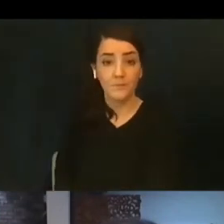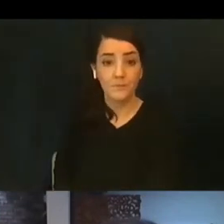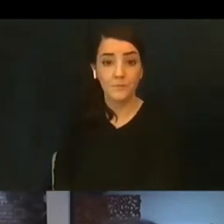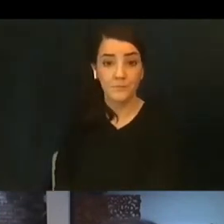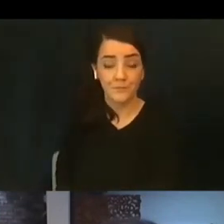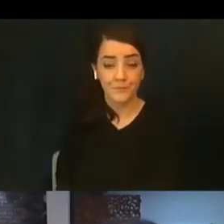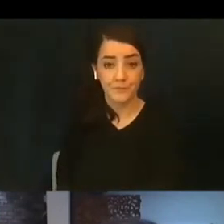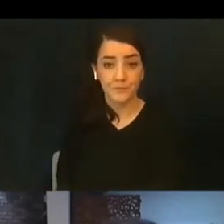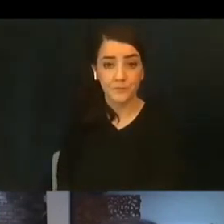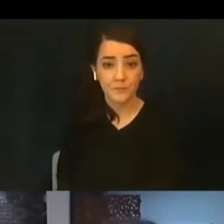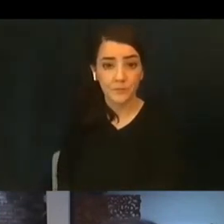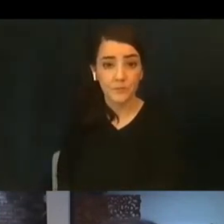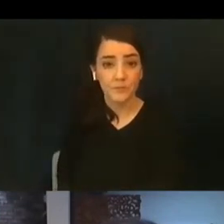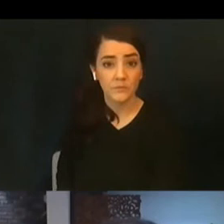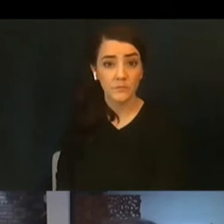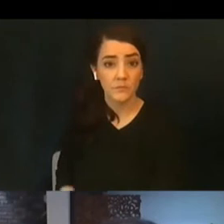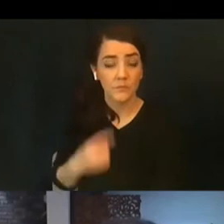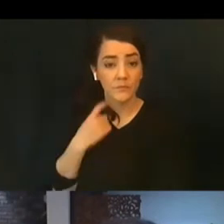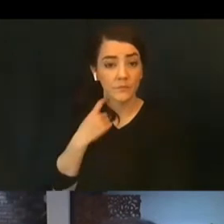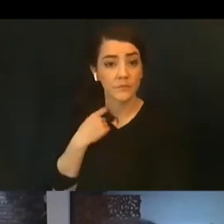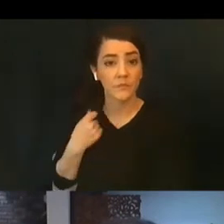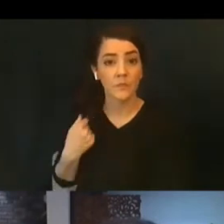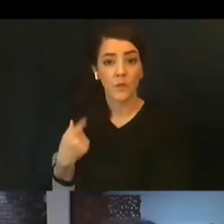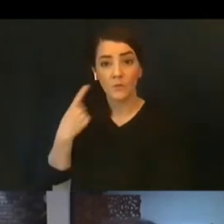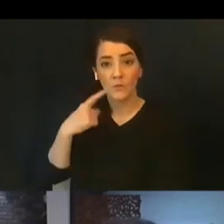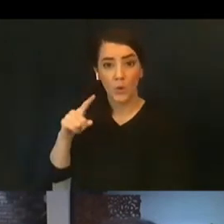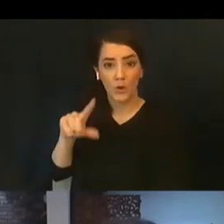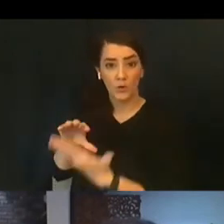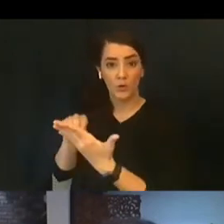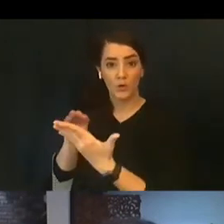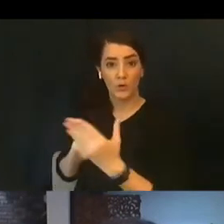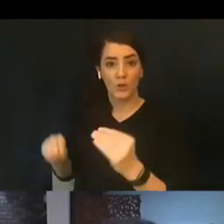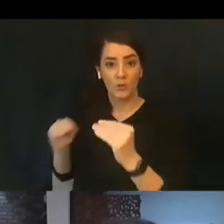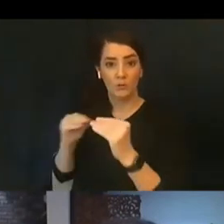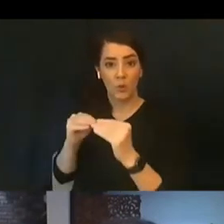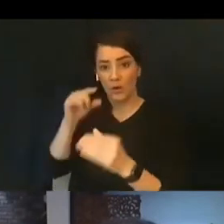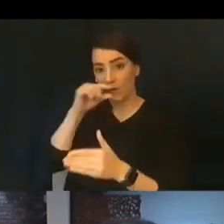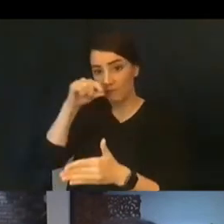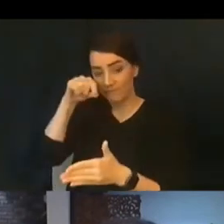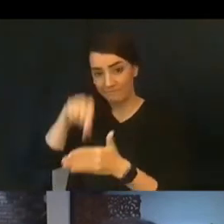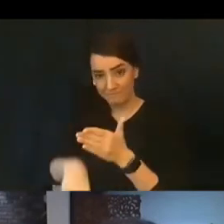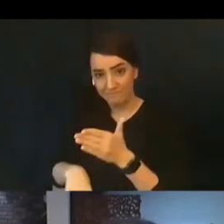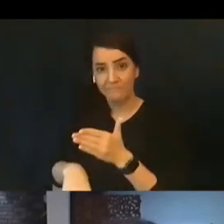as a way of further, furthering knowledge, like looking into Graziosi's work.